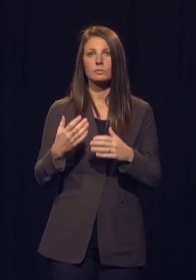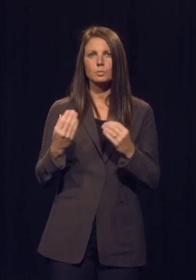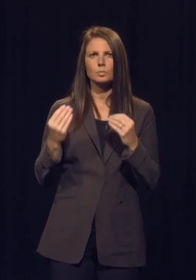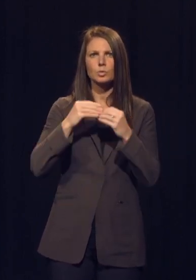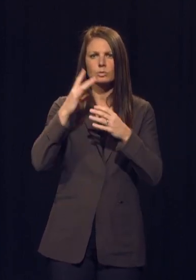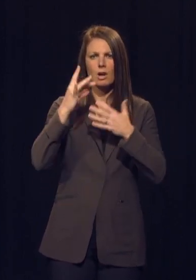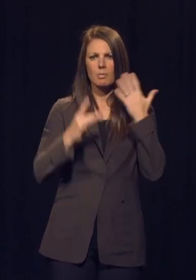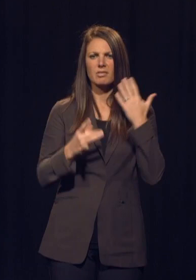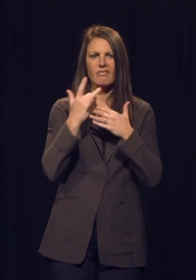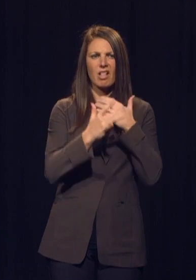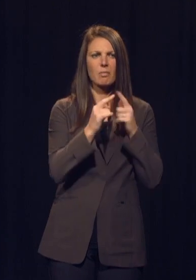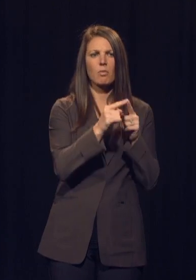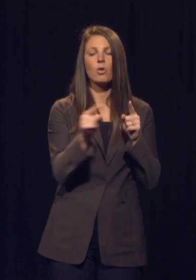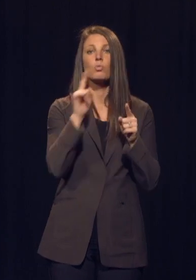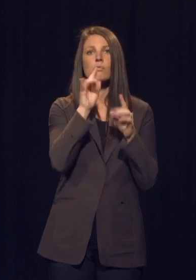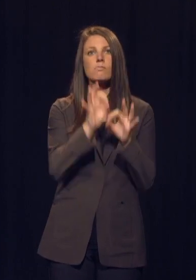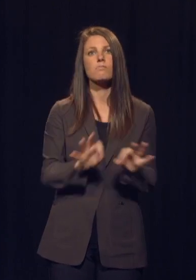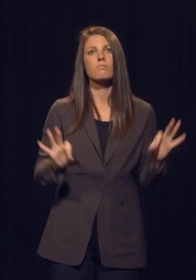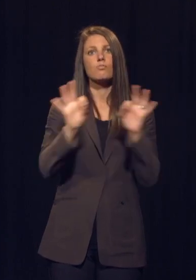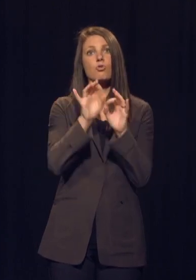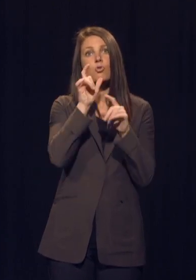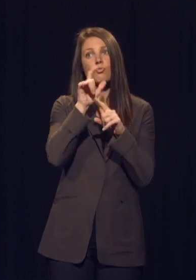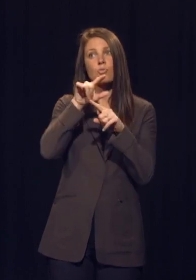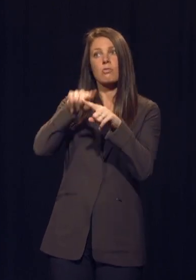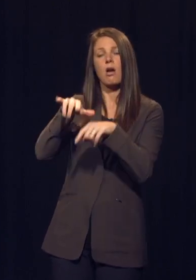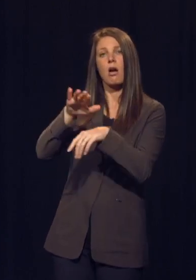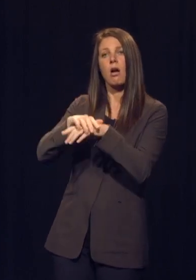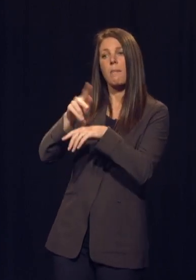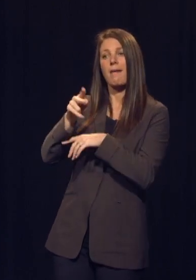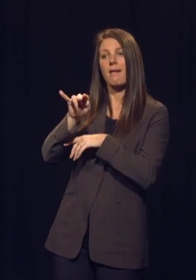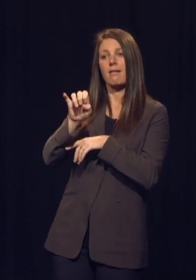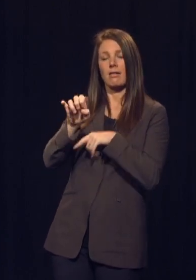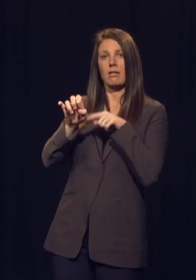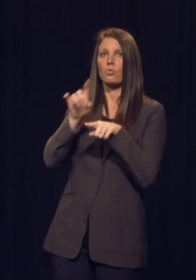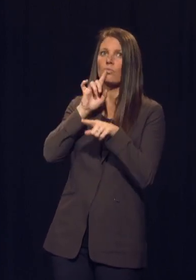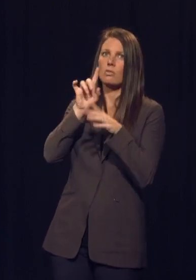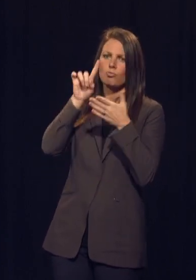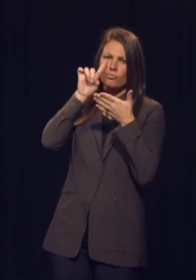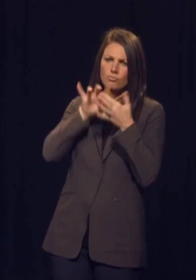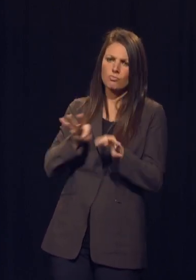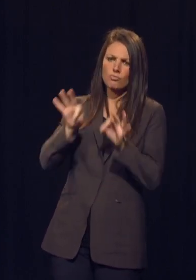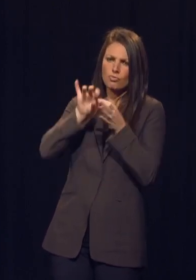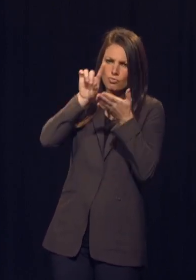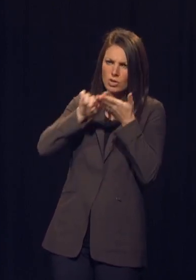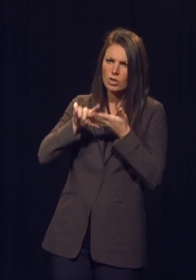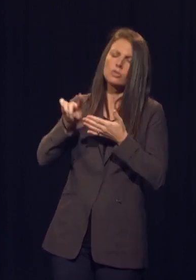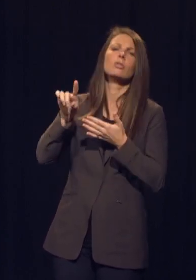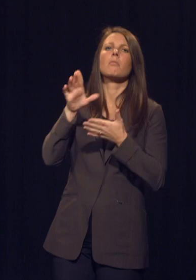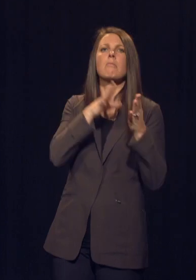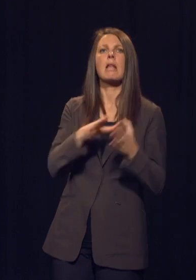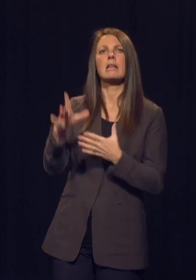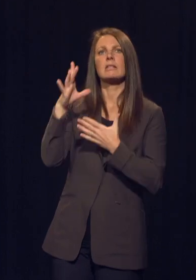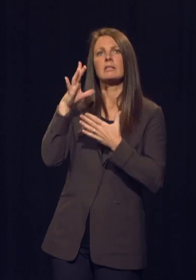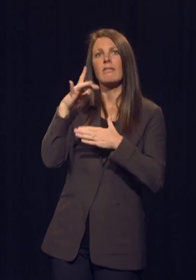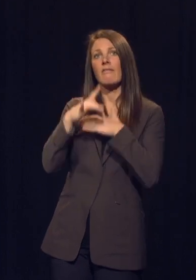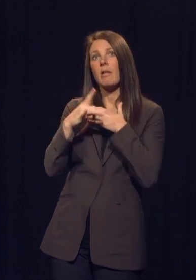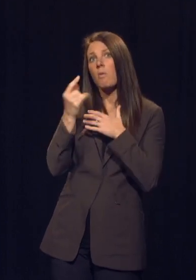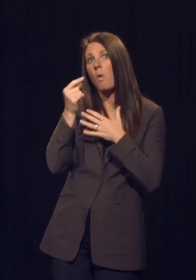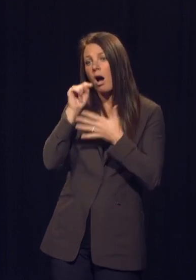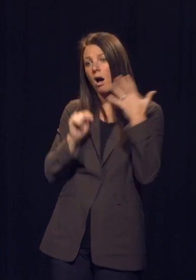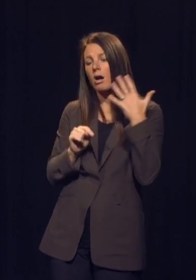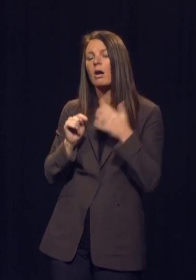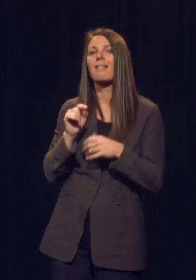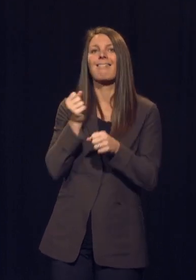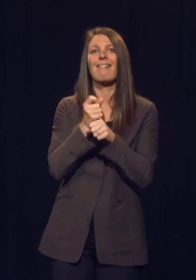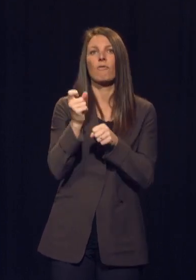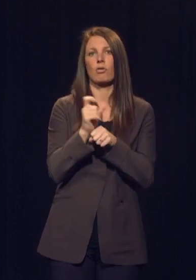more critical than ever for those who rely on Pennie to research the plans that are available to them through Pennie. Every year,